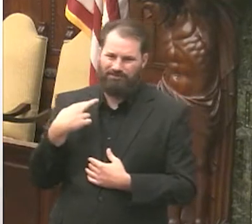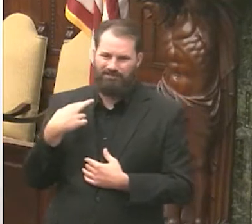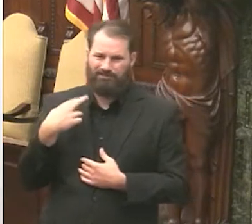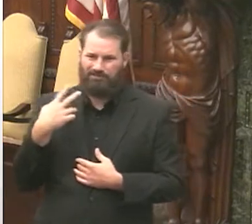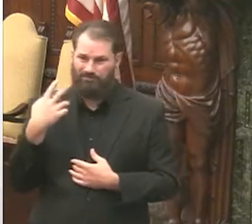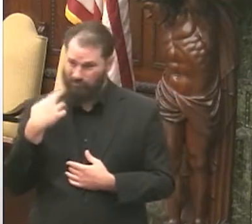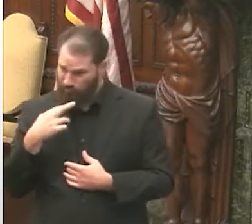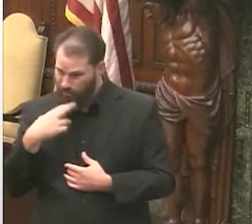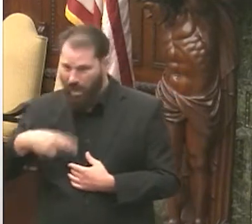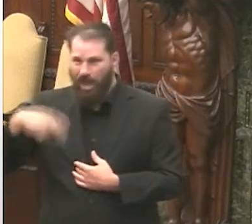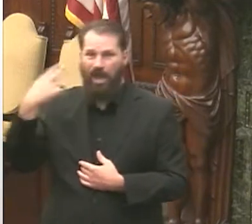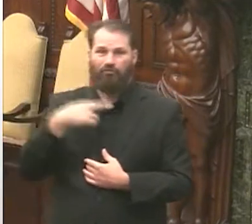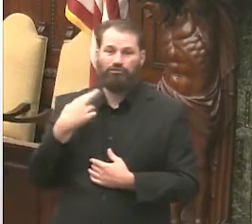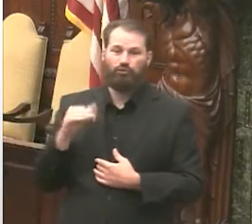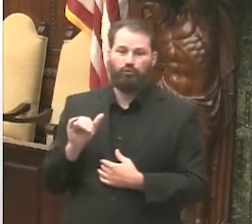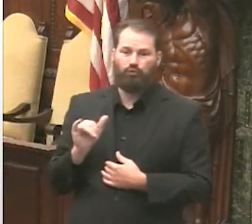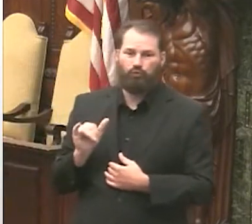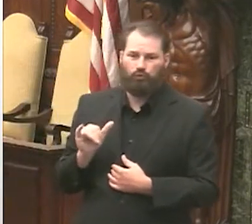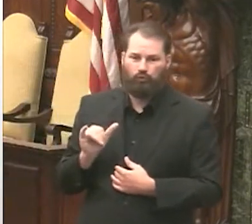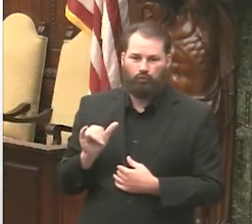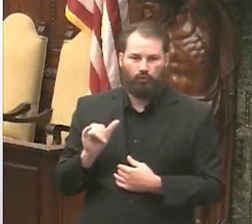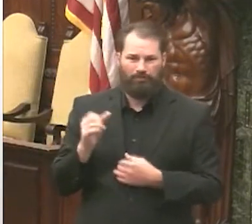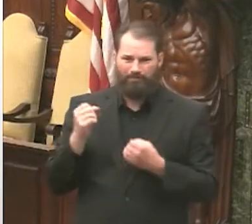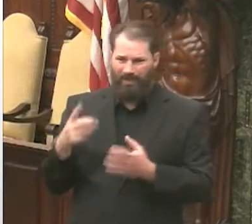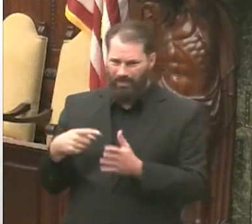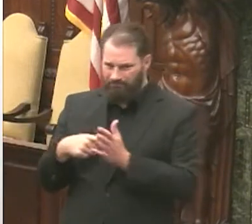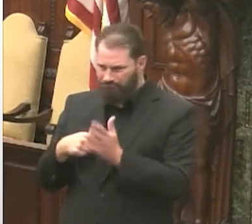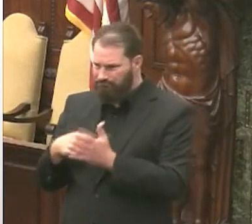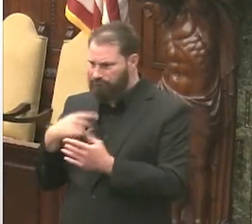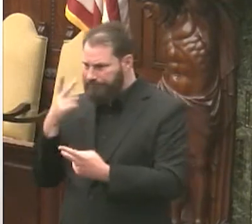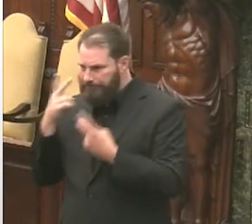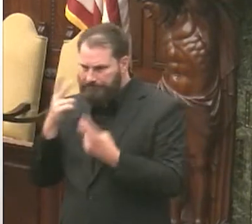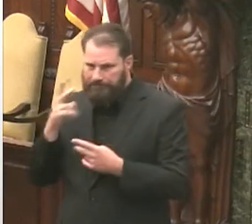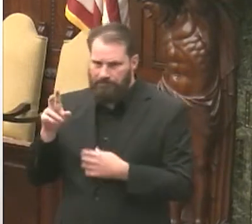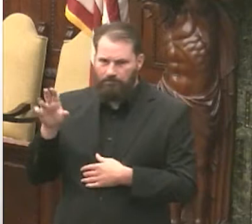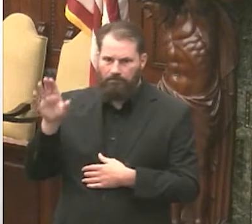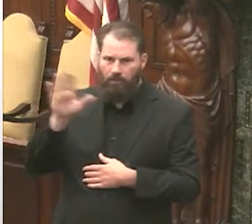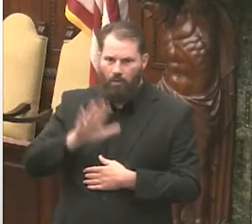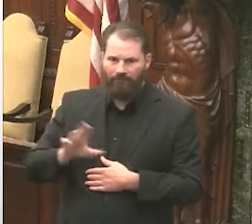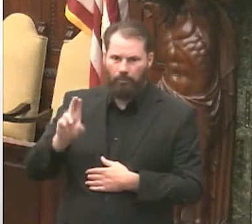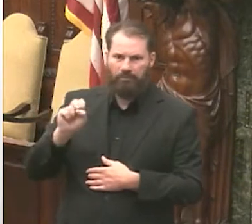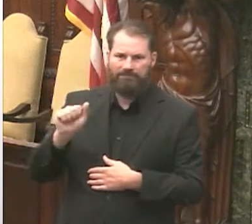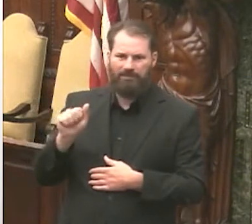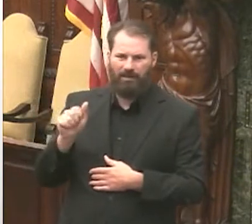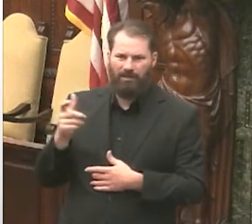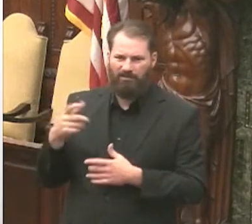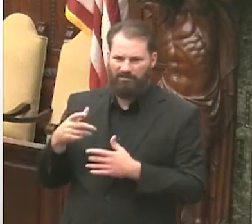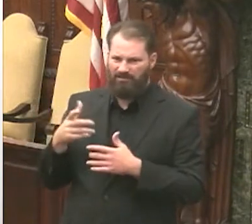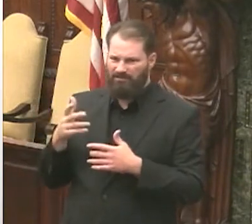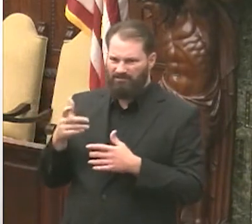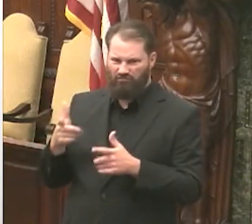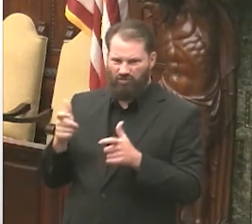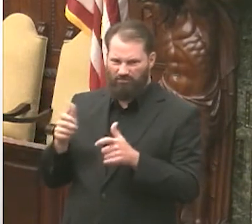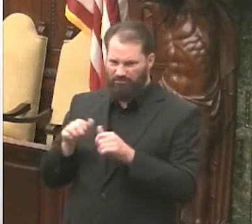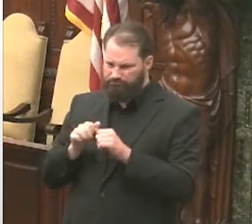of examples around the country of rapid spread within bar situations around the world as well. And so that adding